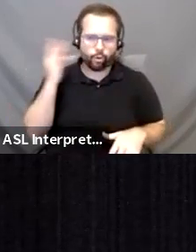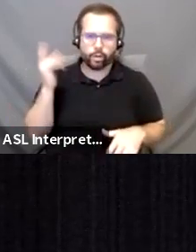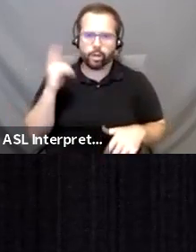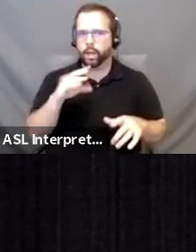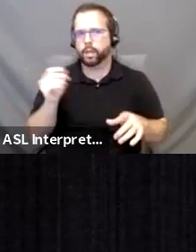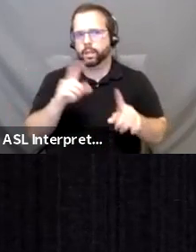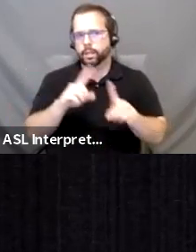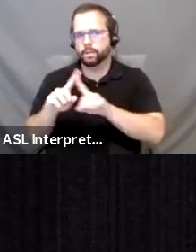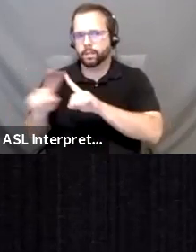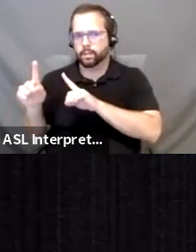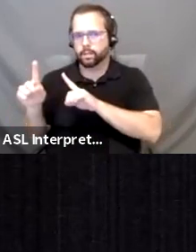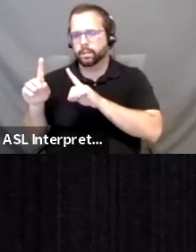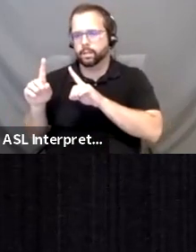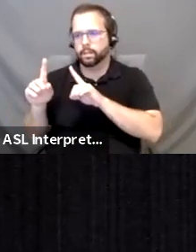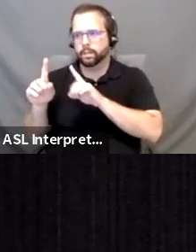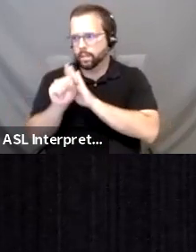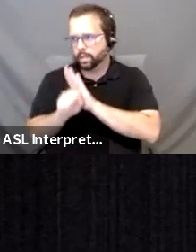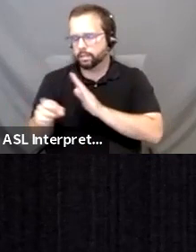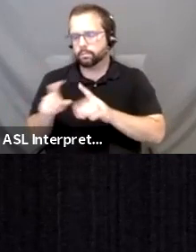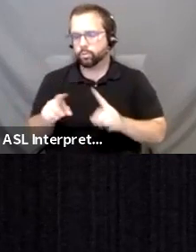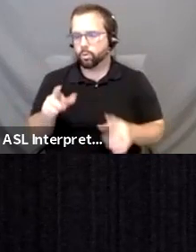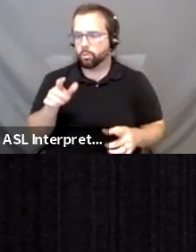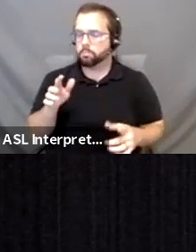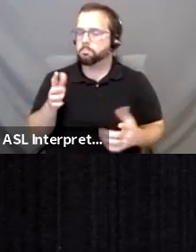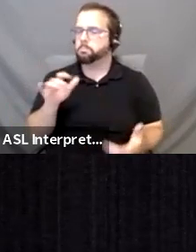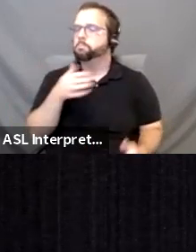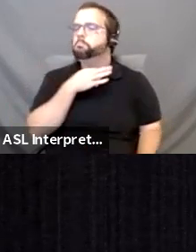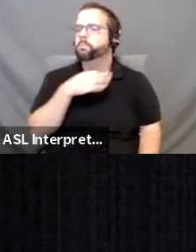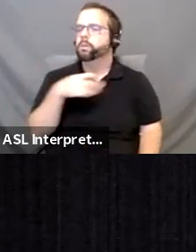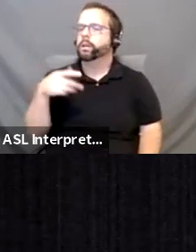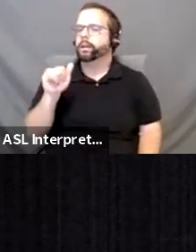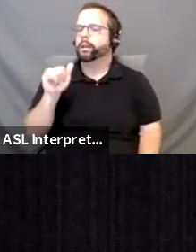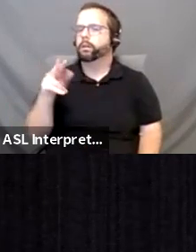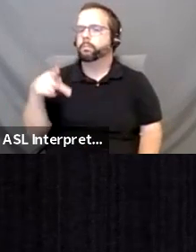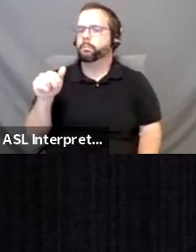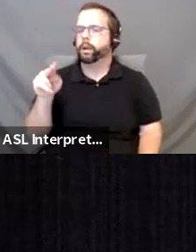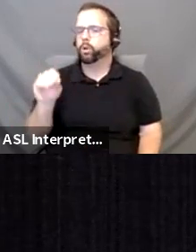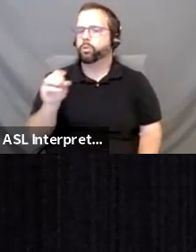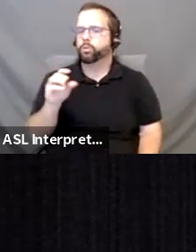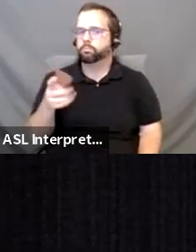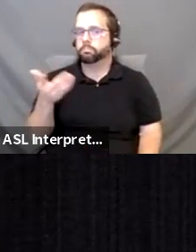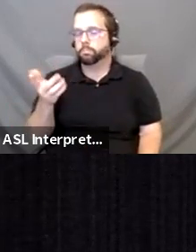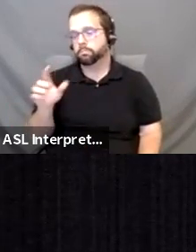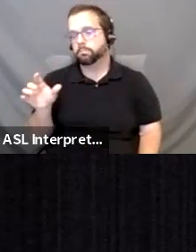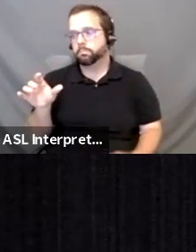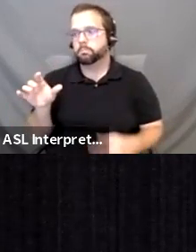air panel, but I haven't really looked into that one, so I'll go into that one. But that's another way of doing it if you guys want it.